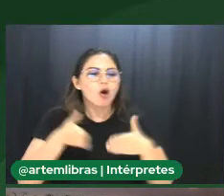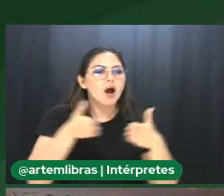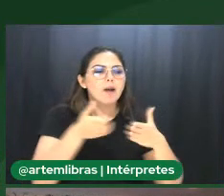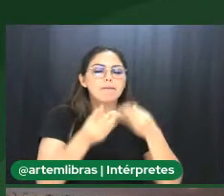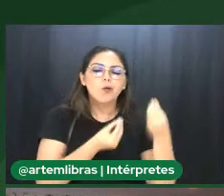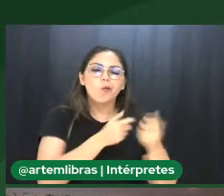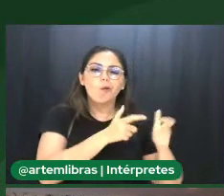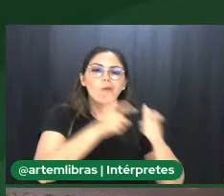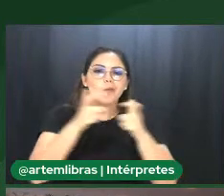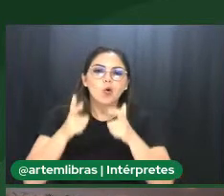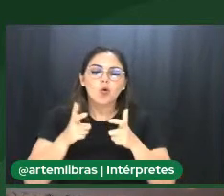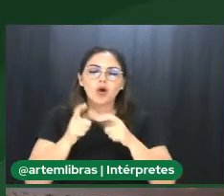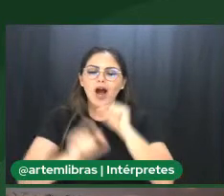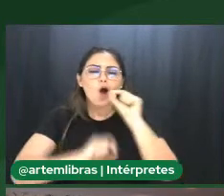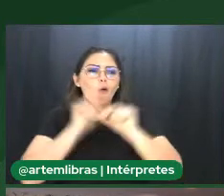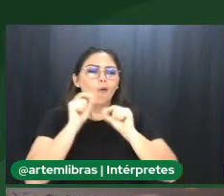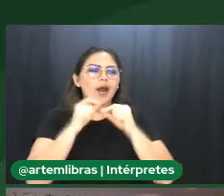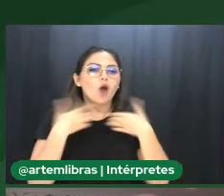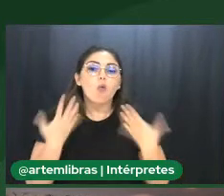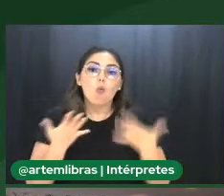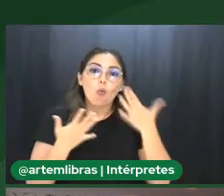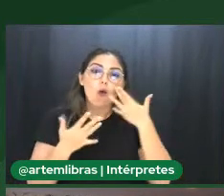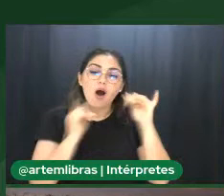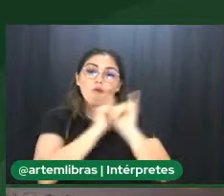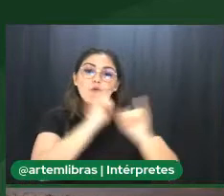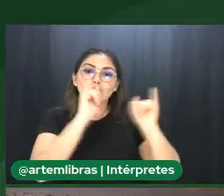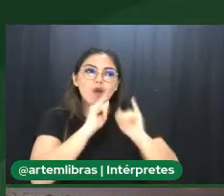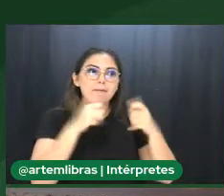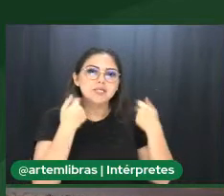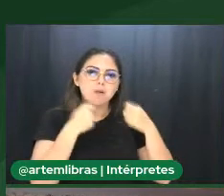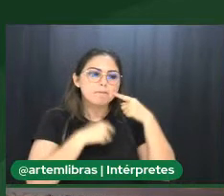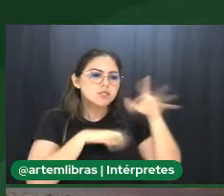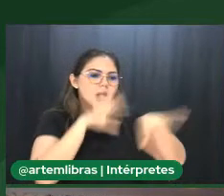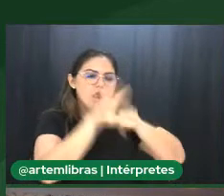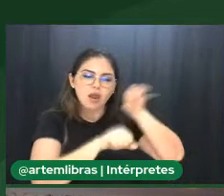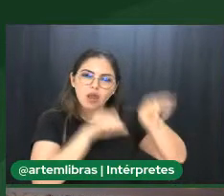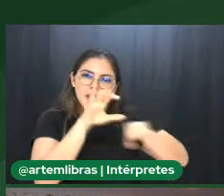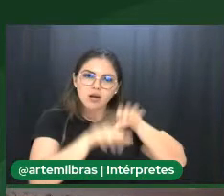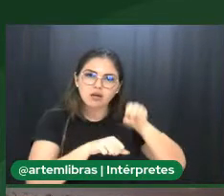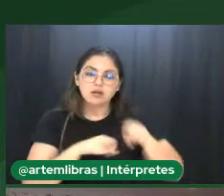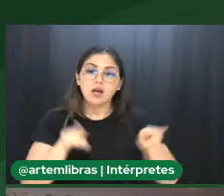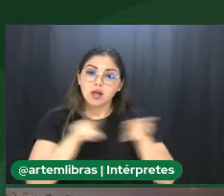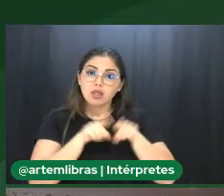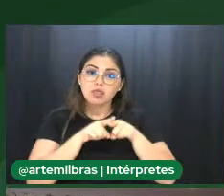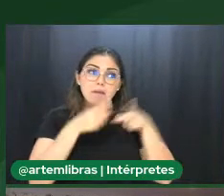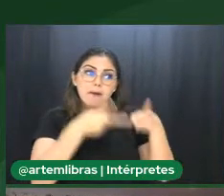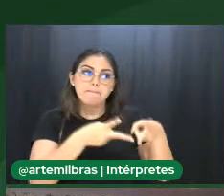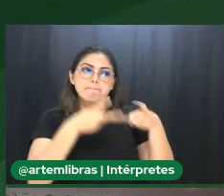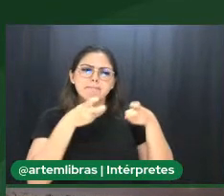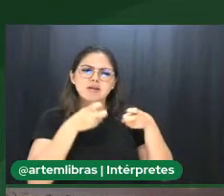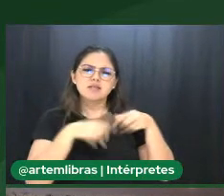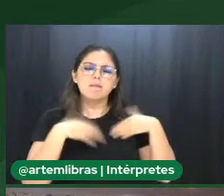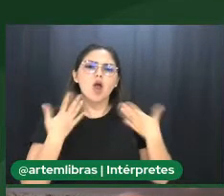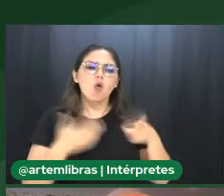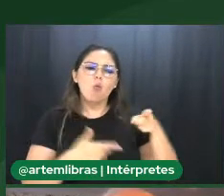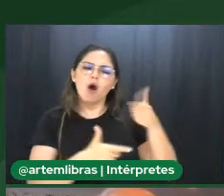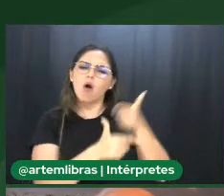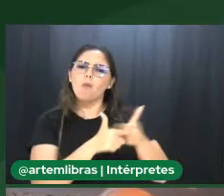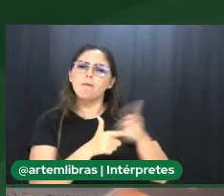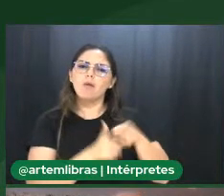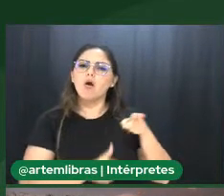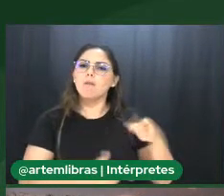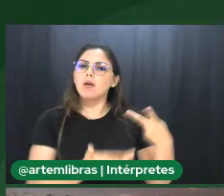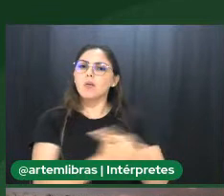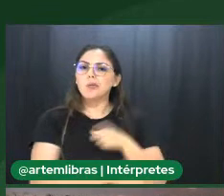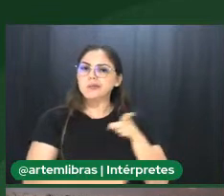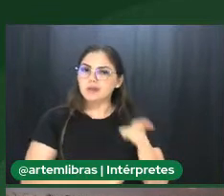deal with failures of the device, with dust that collects, with problems that arise, and they deal with